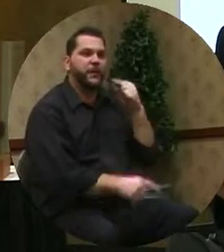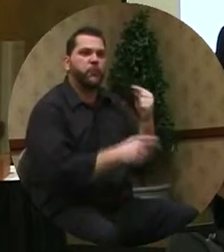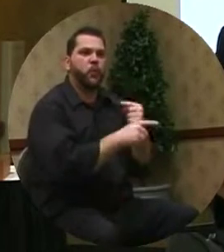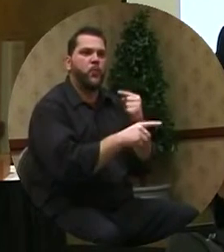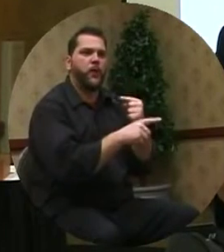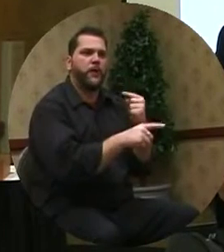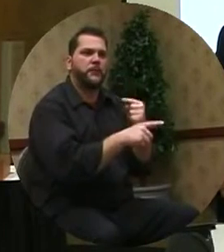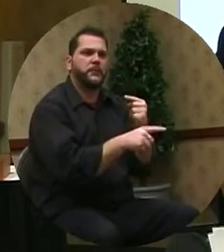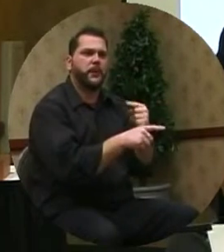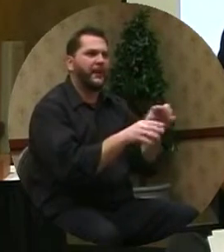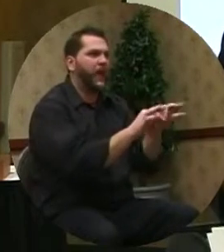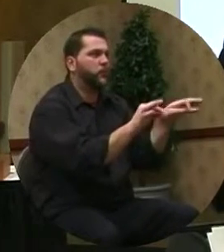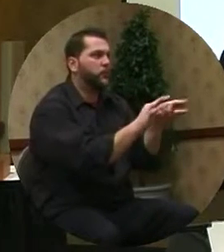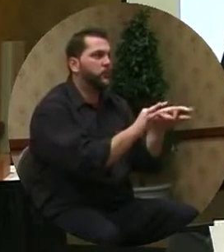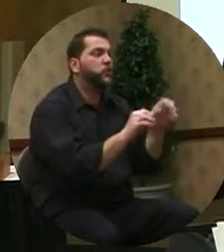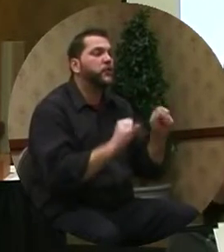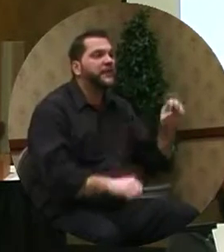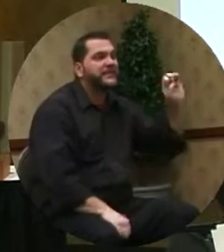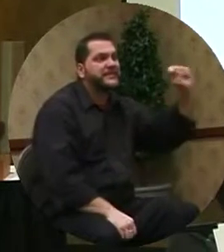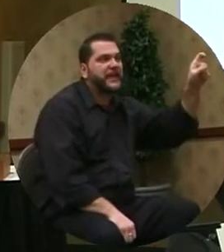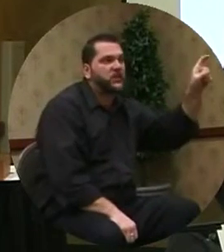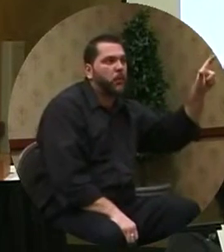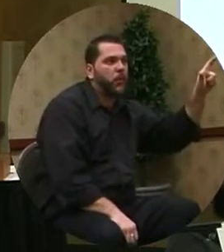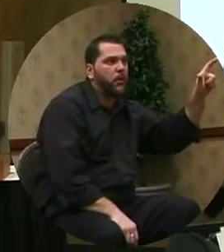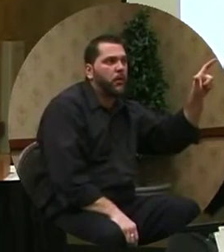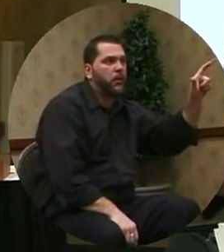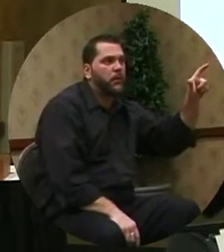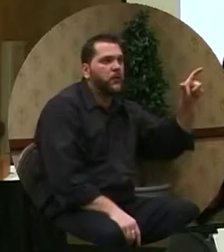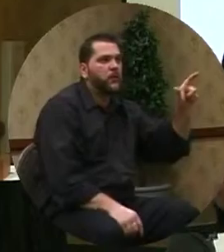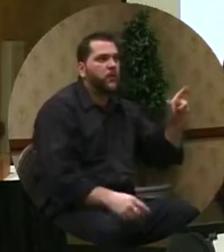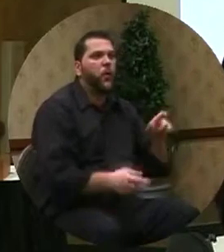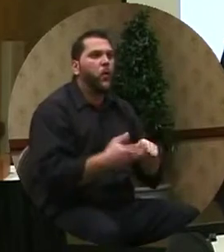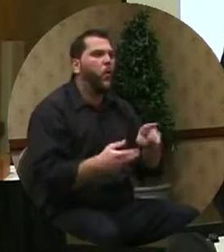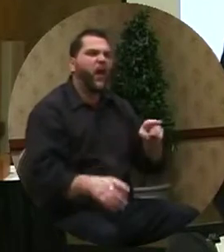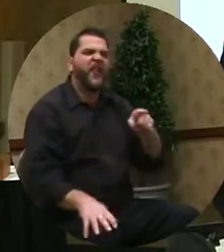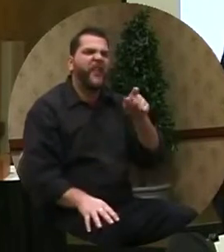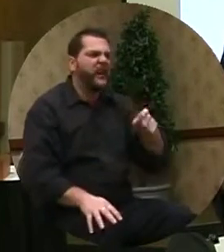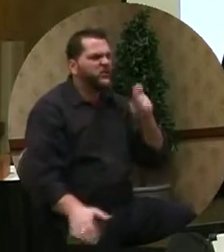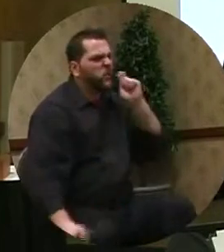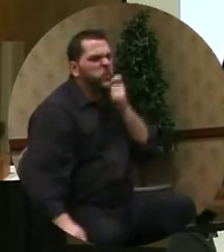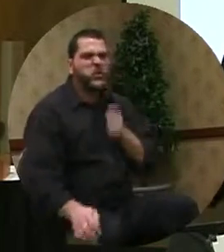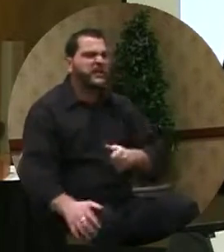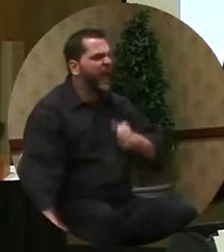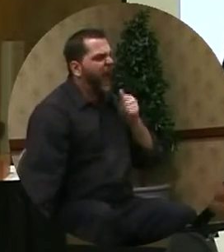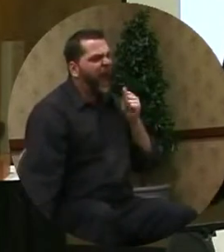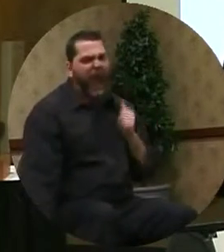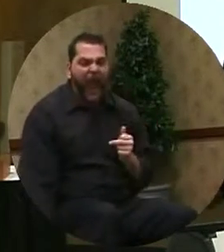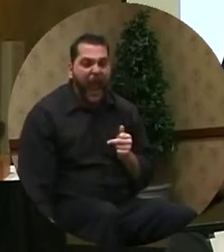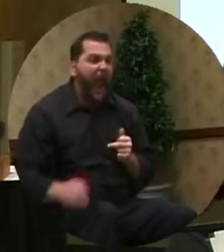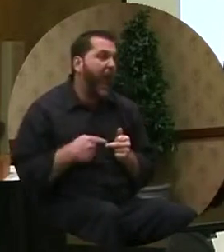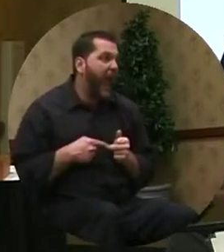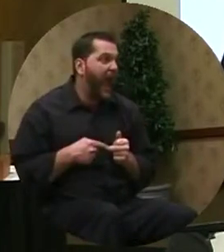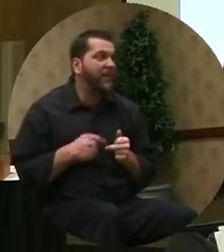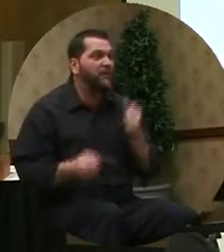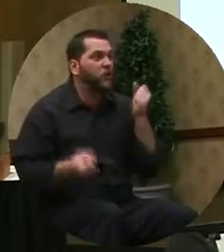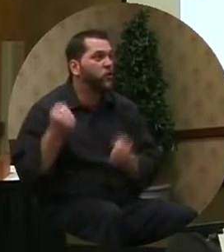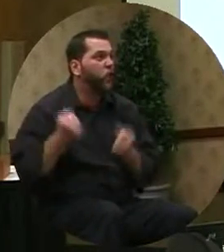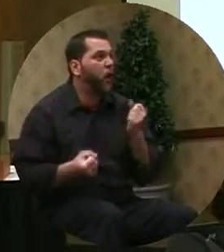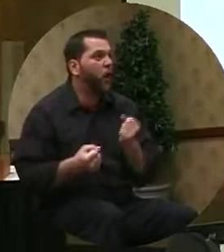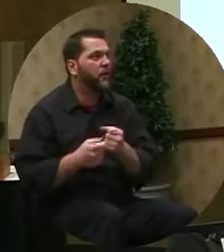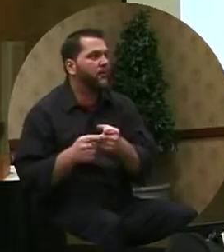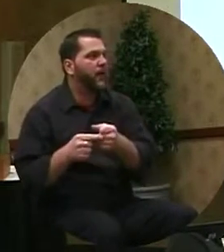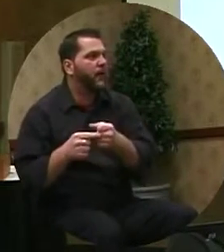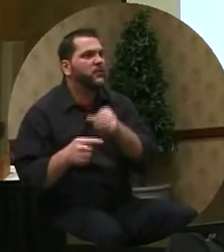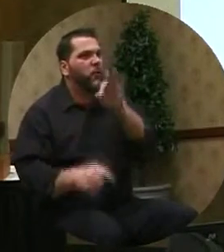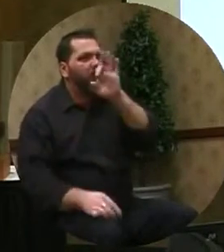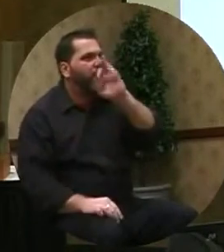harassing language versus, that's the coolest effing car I've seen all week, and effing is the effing other word, is effing this,